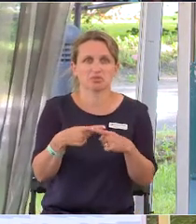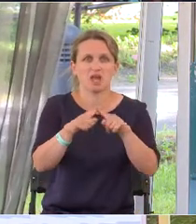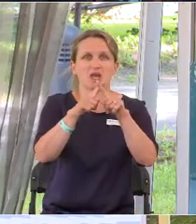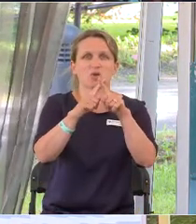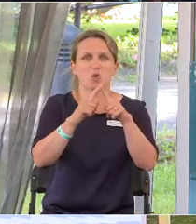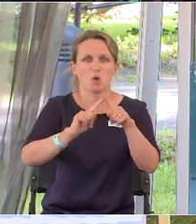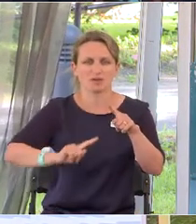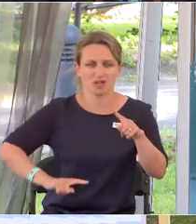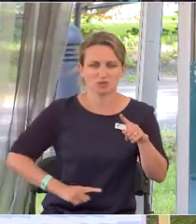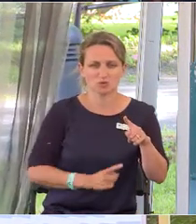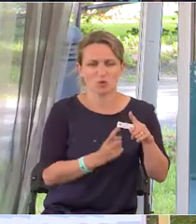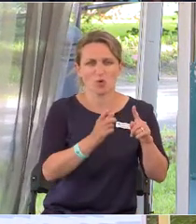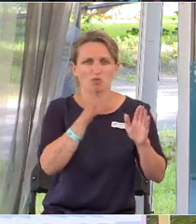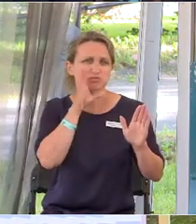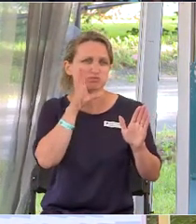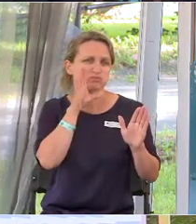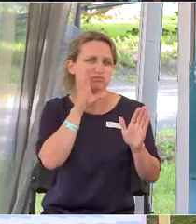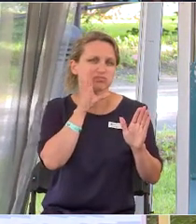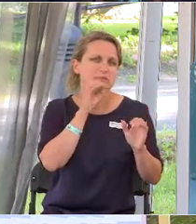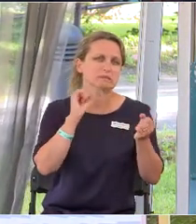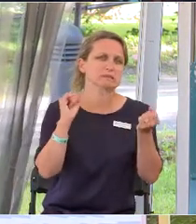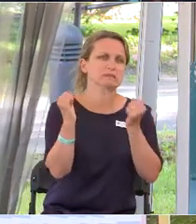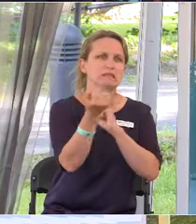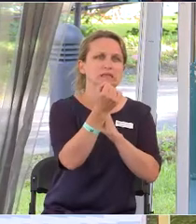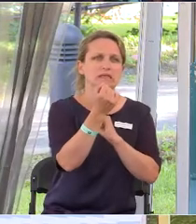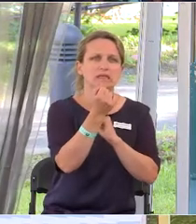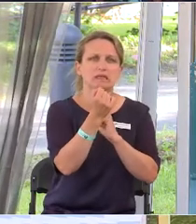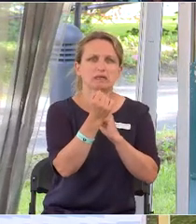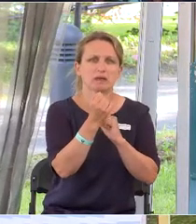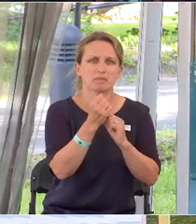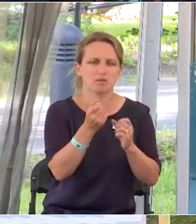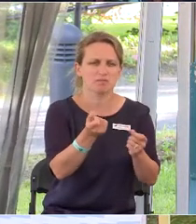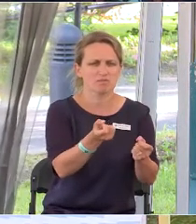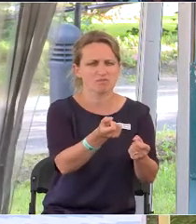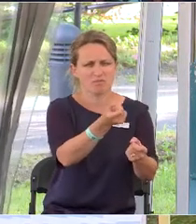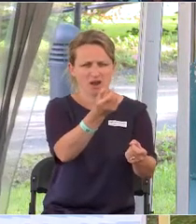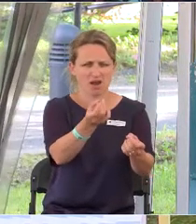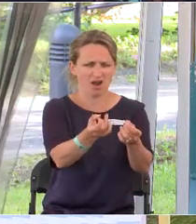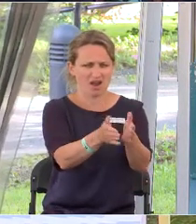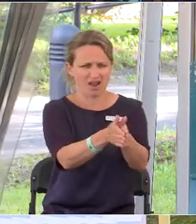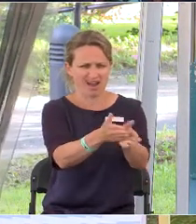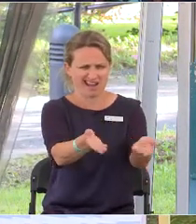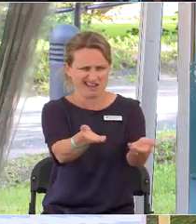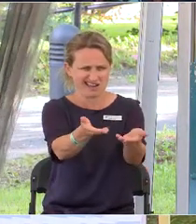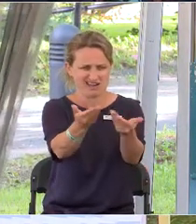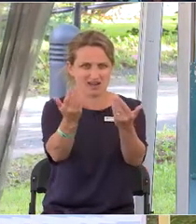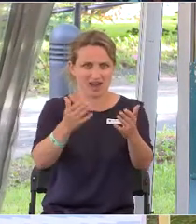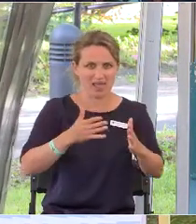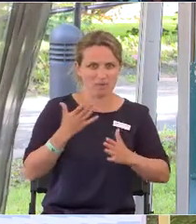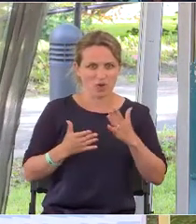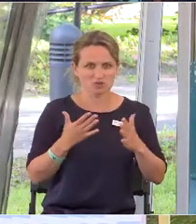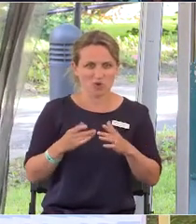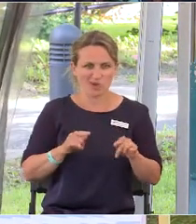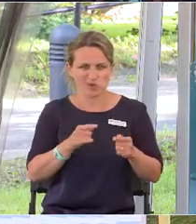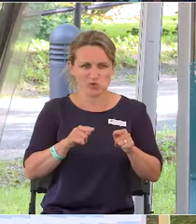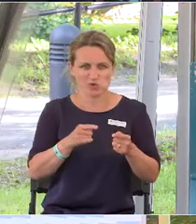social networks, much easier, much faster. So by provoking, by stirring the emotions of people